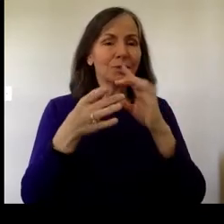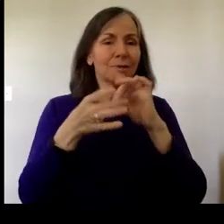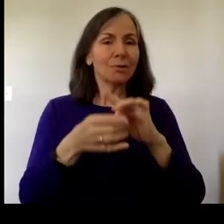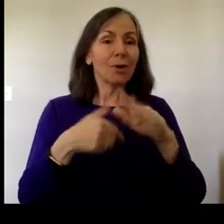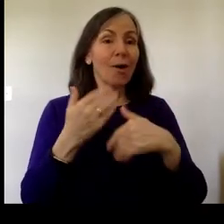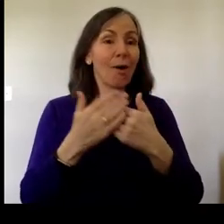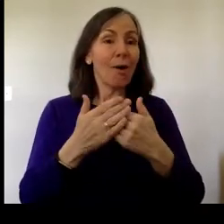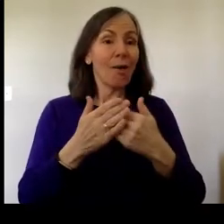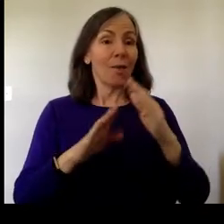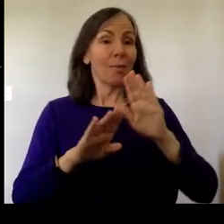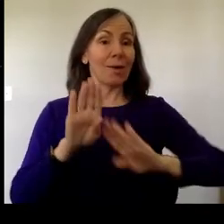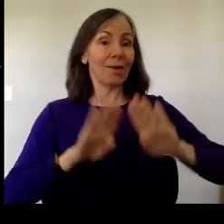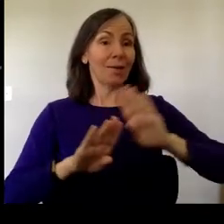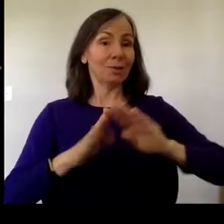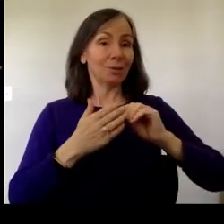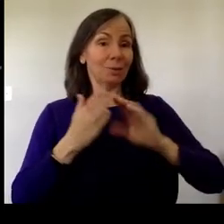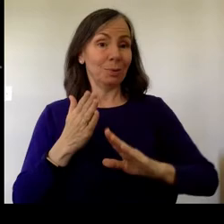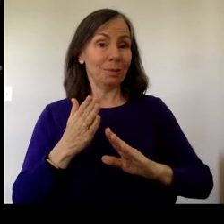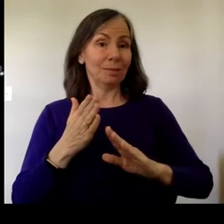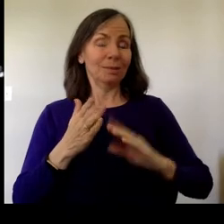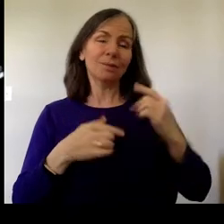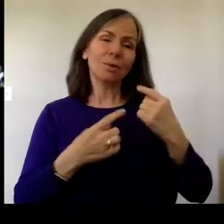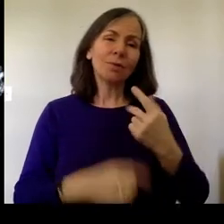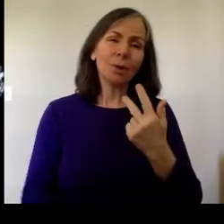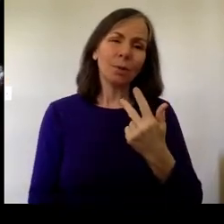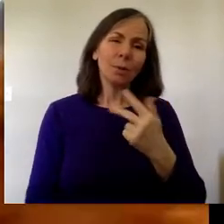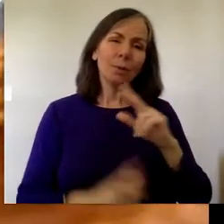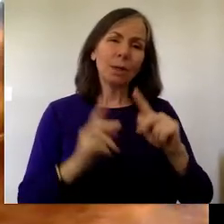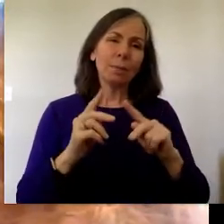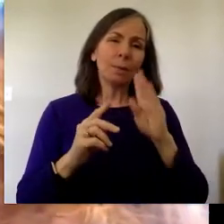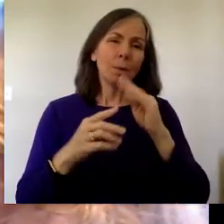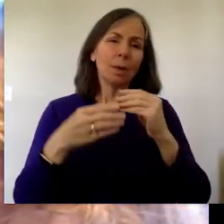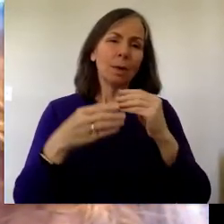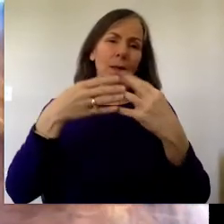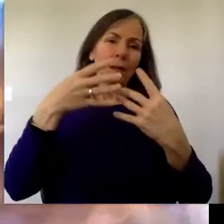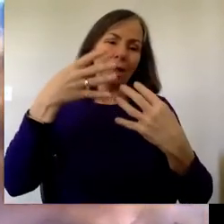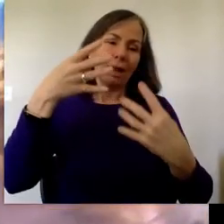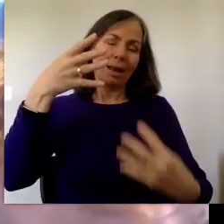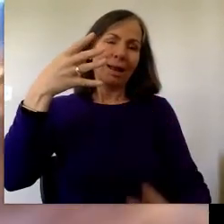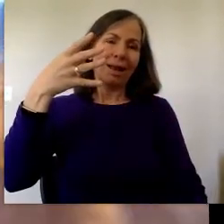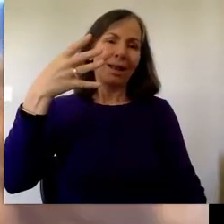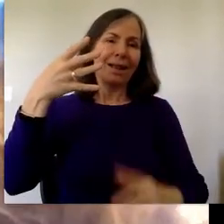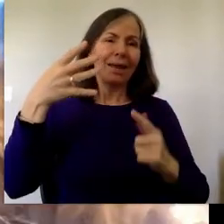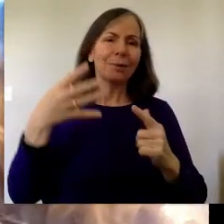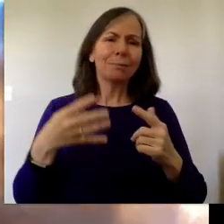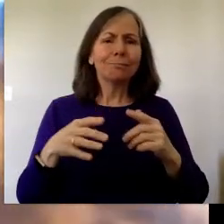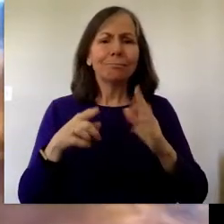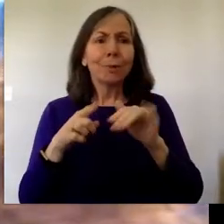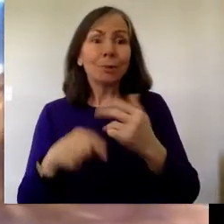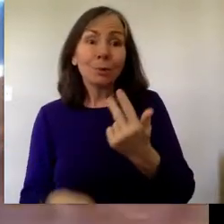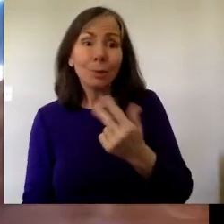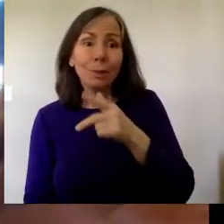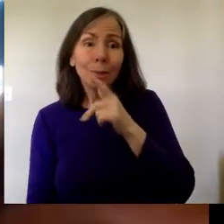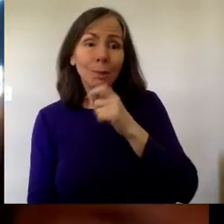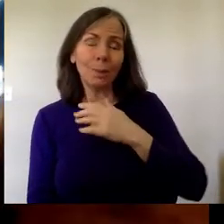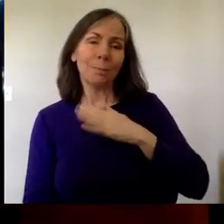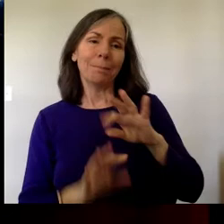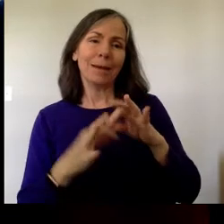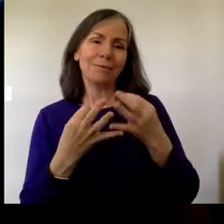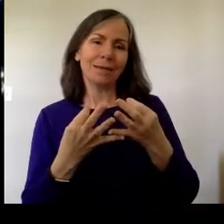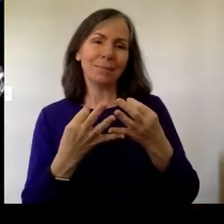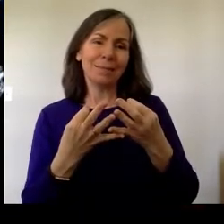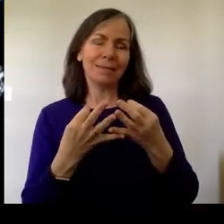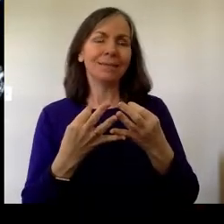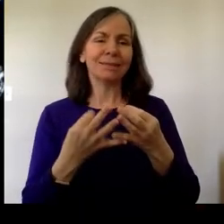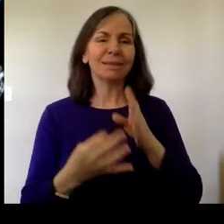3 people have. It's basically just my family. So there'll be more when you do it,